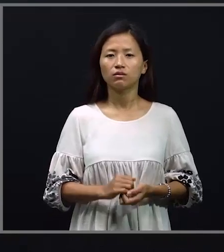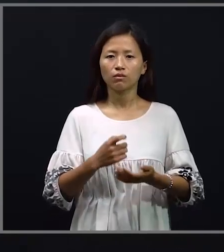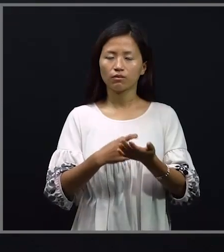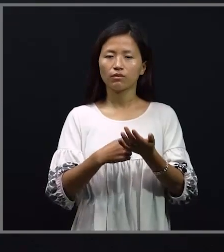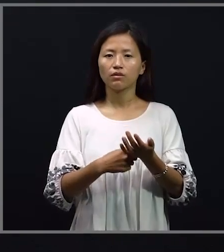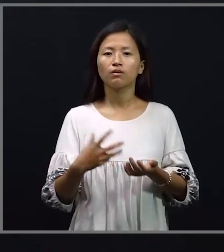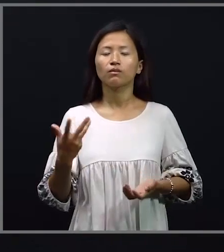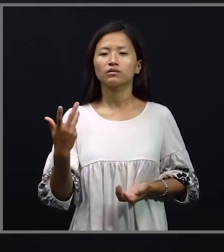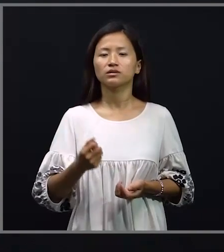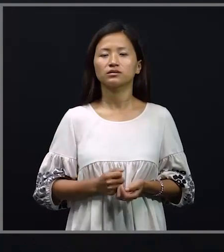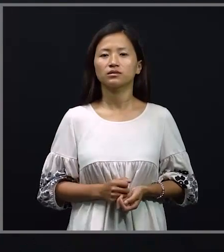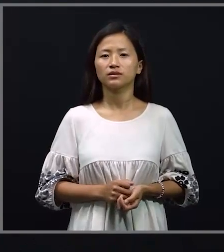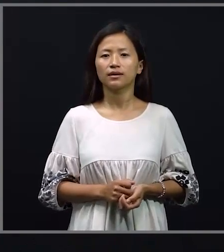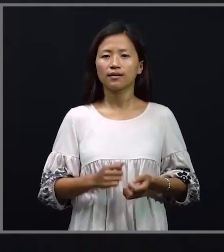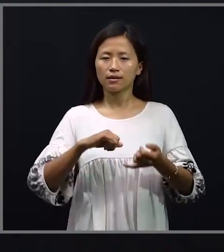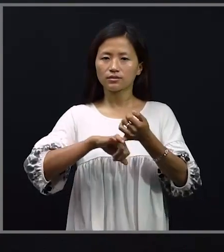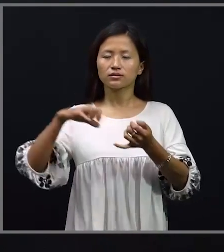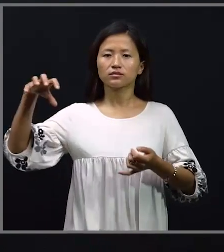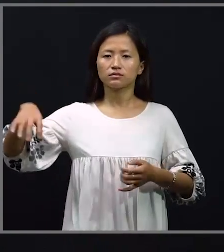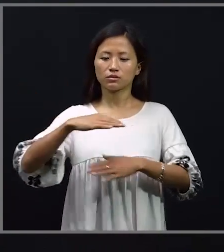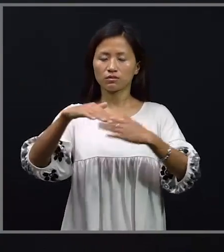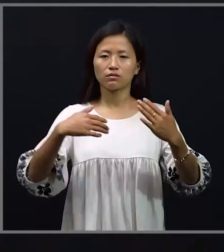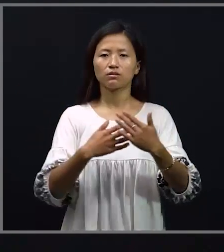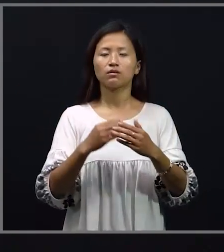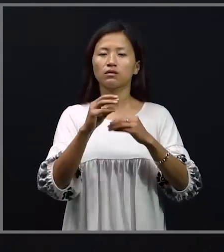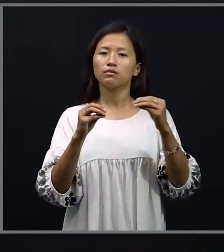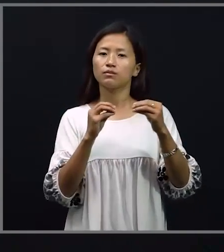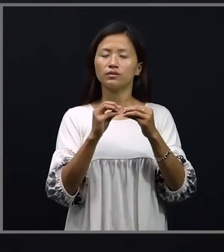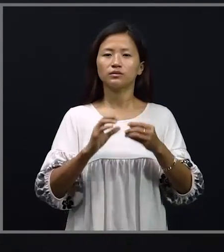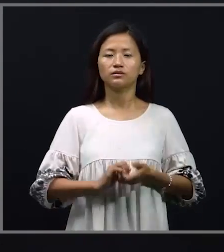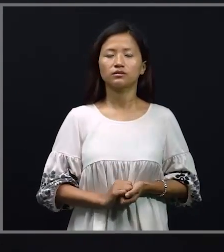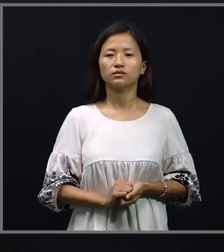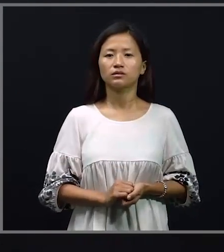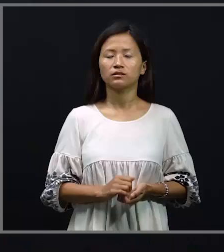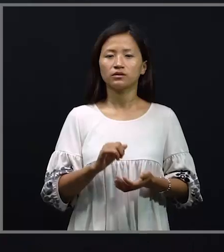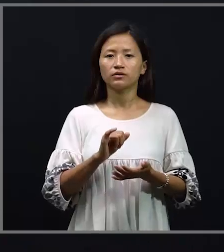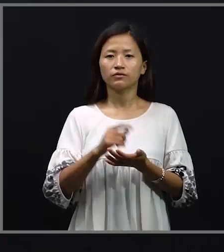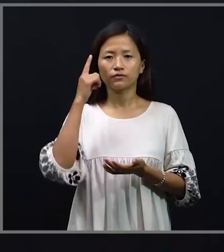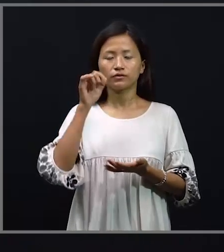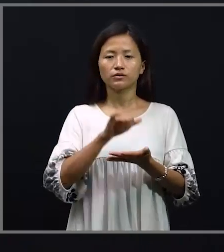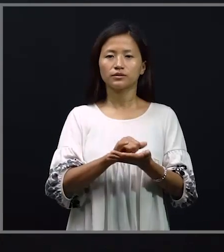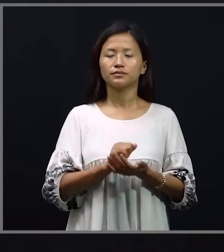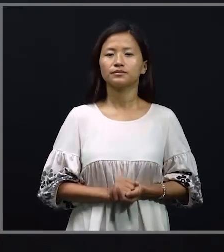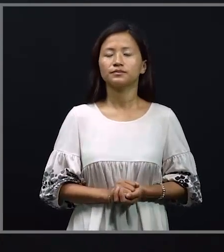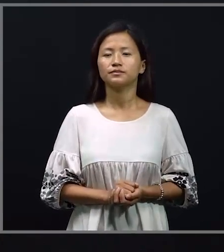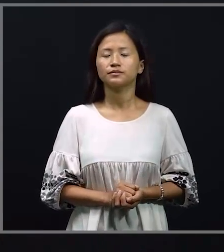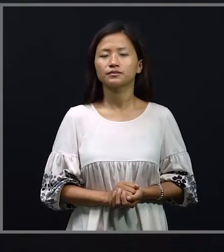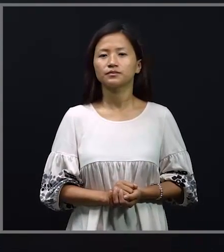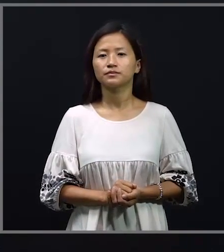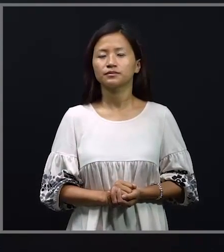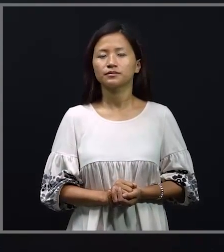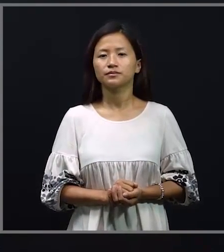or what a state is all about. All right. For them, city-state means